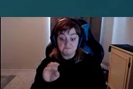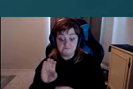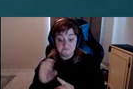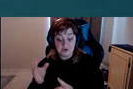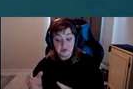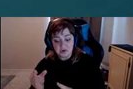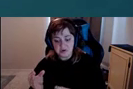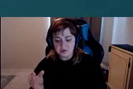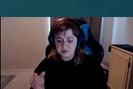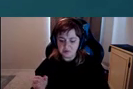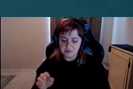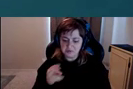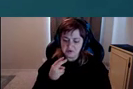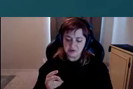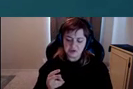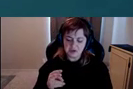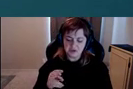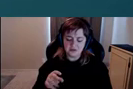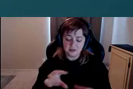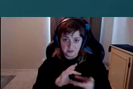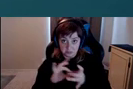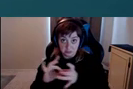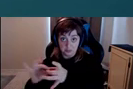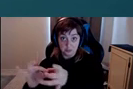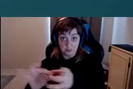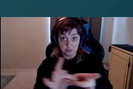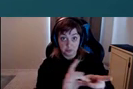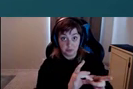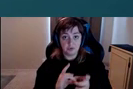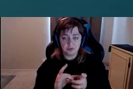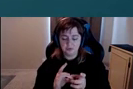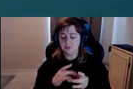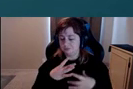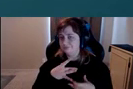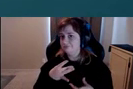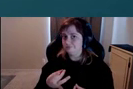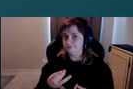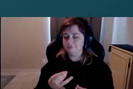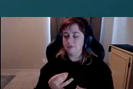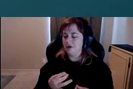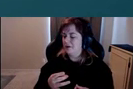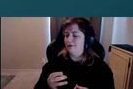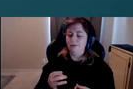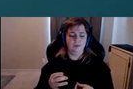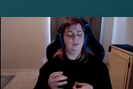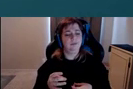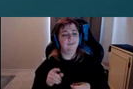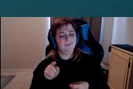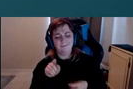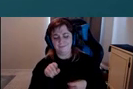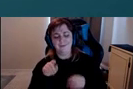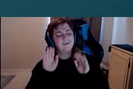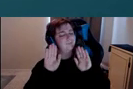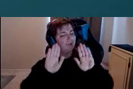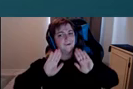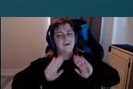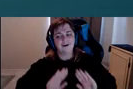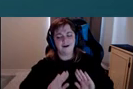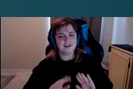like universal healing. That's amazing. And that's so good to